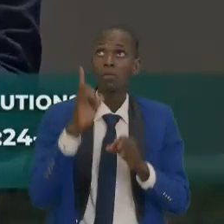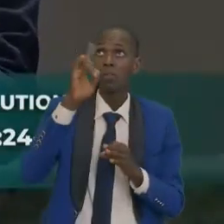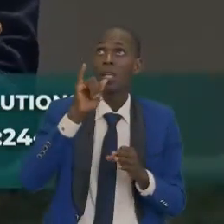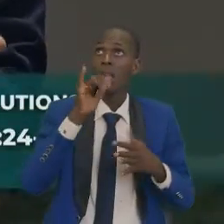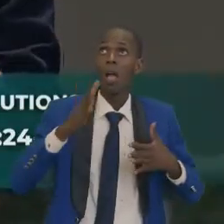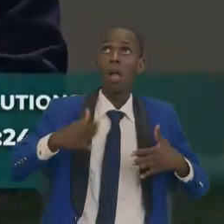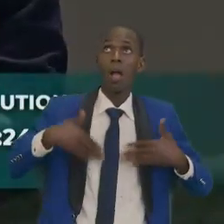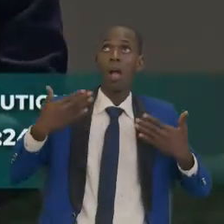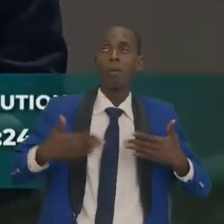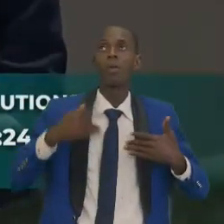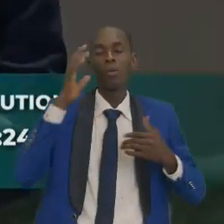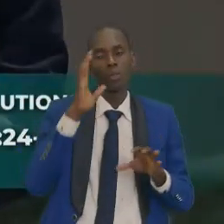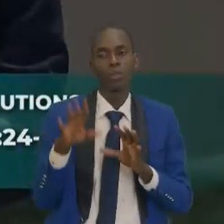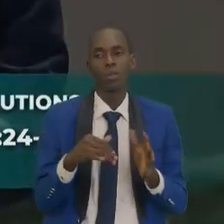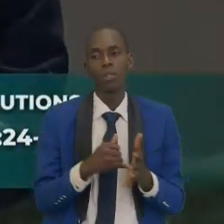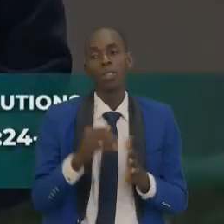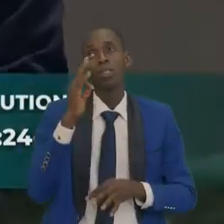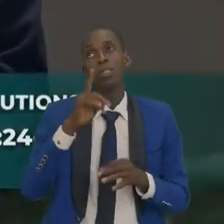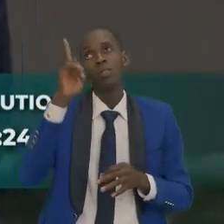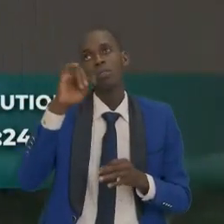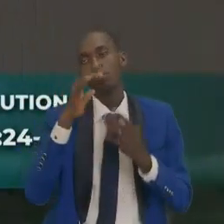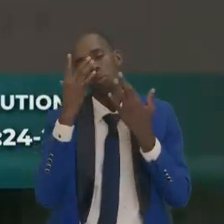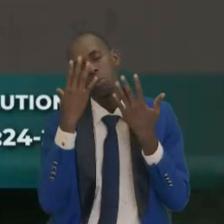maybe he will consider